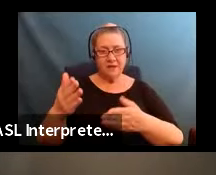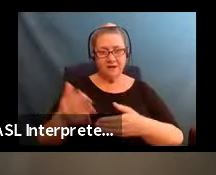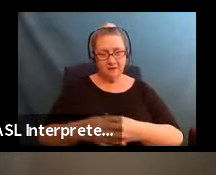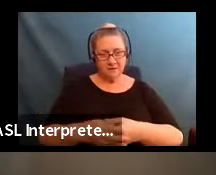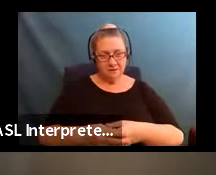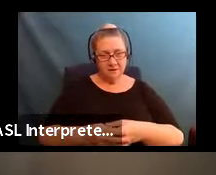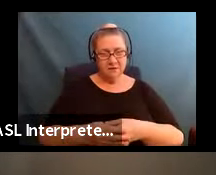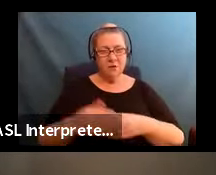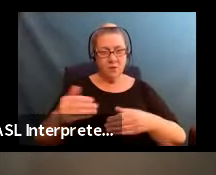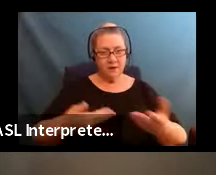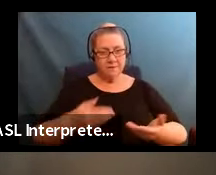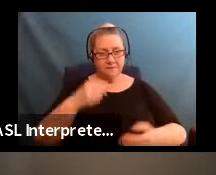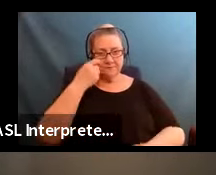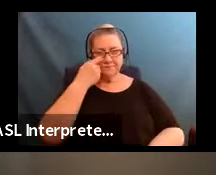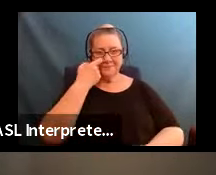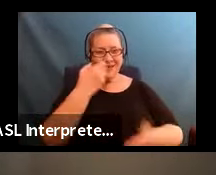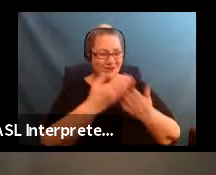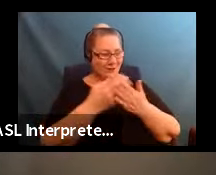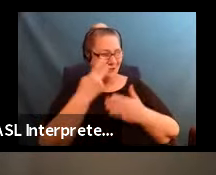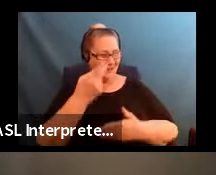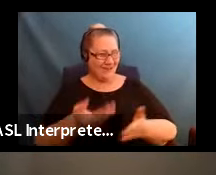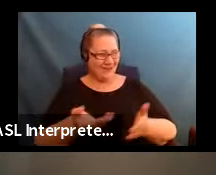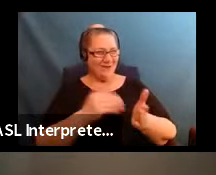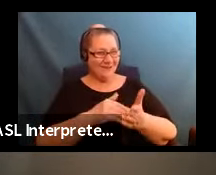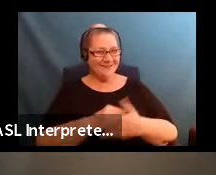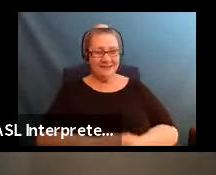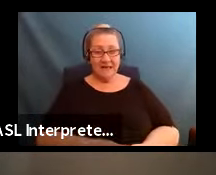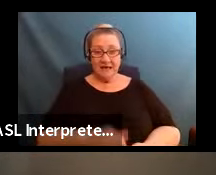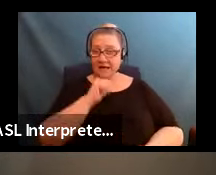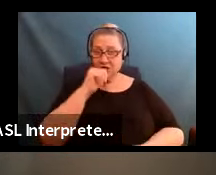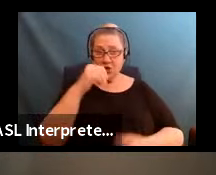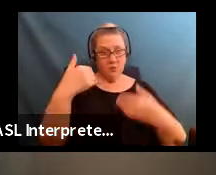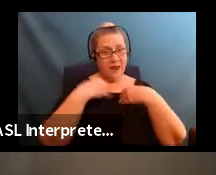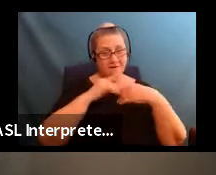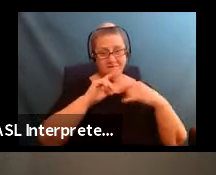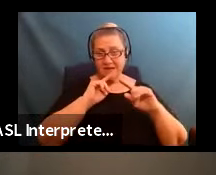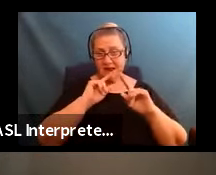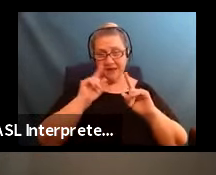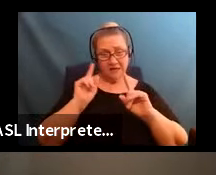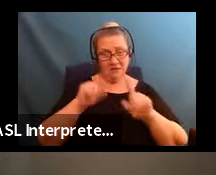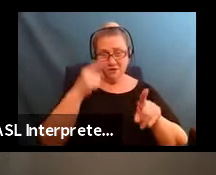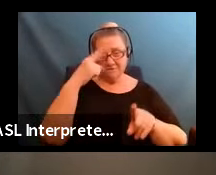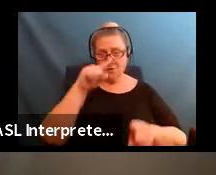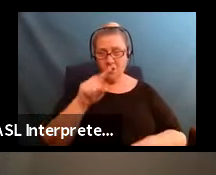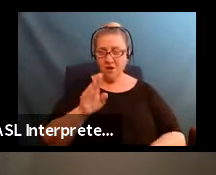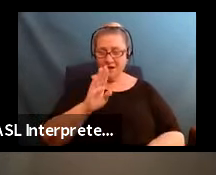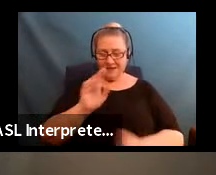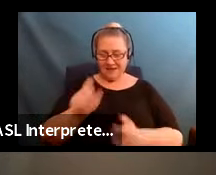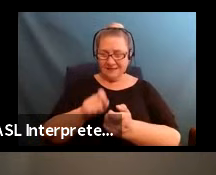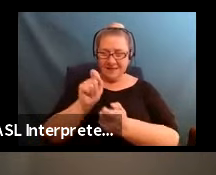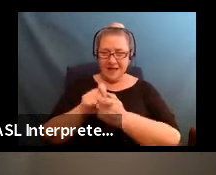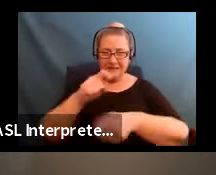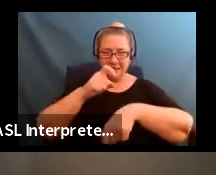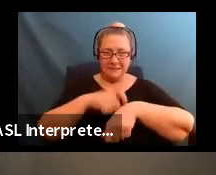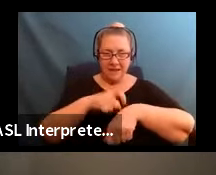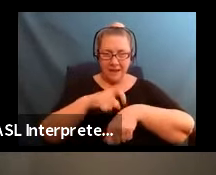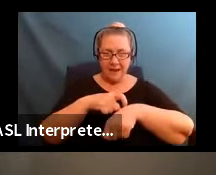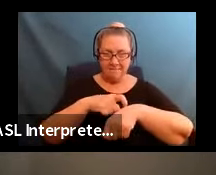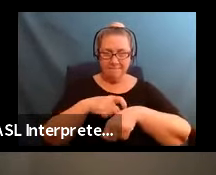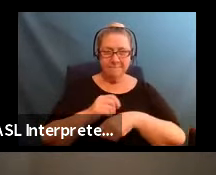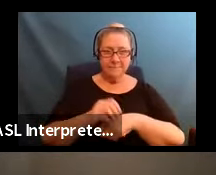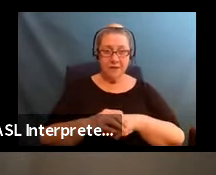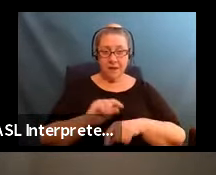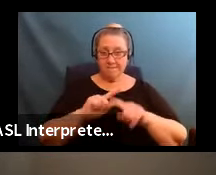Susan, it's good to see you again, by the way. I don't have an answer in terms of a direct timeline, but I do know what I need to do is make a